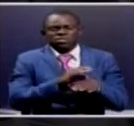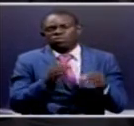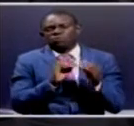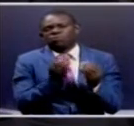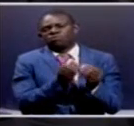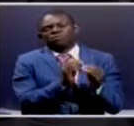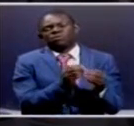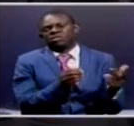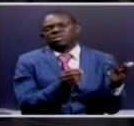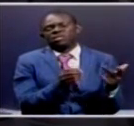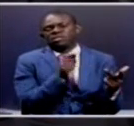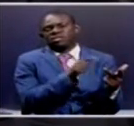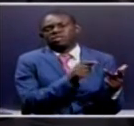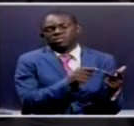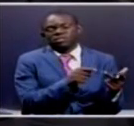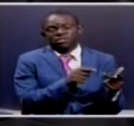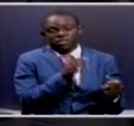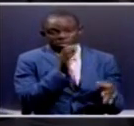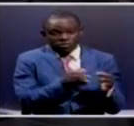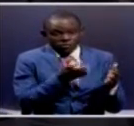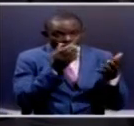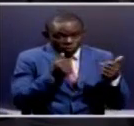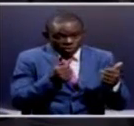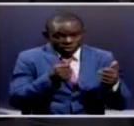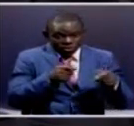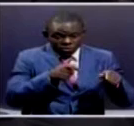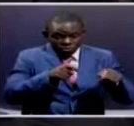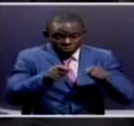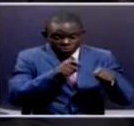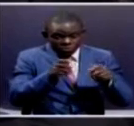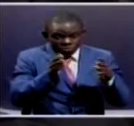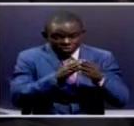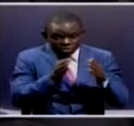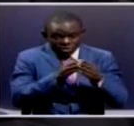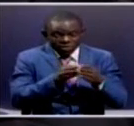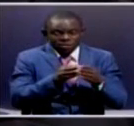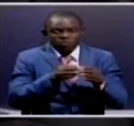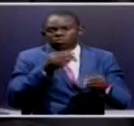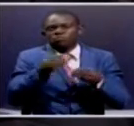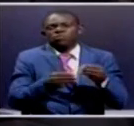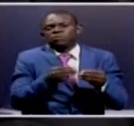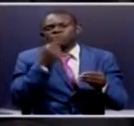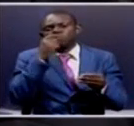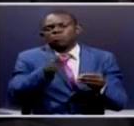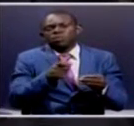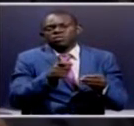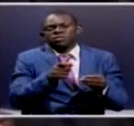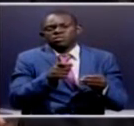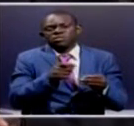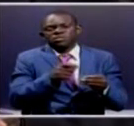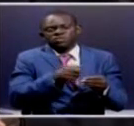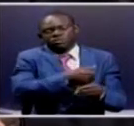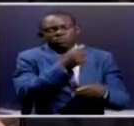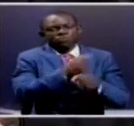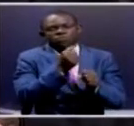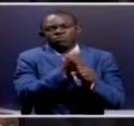the dialogue, then they must be given the liberty to provide the agenda as well. Because they're stakeholders. So